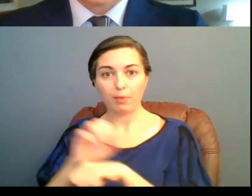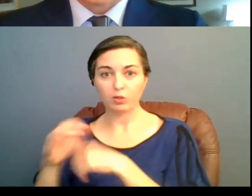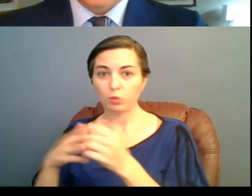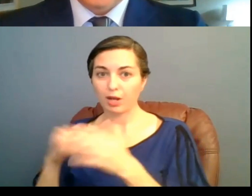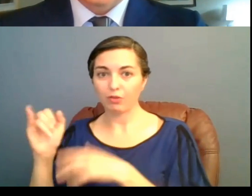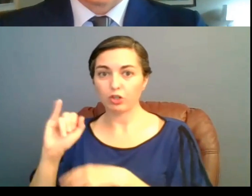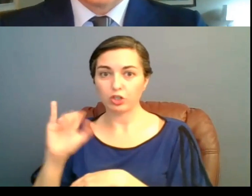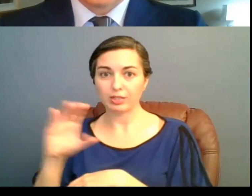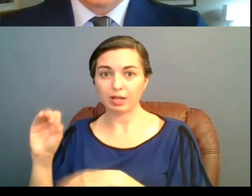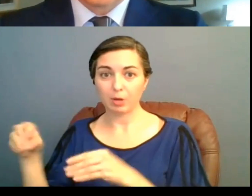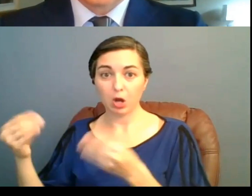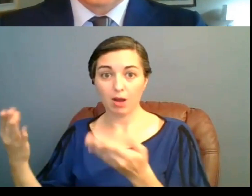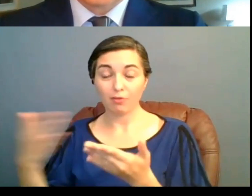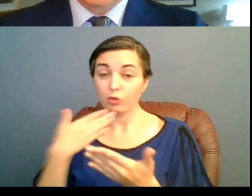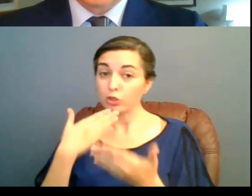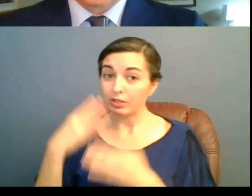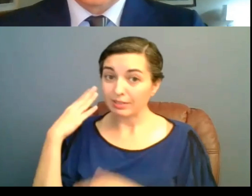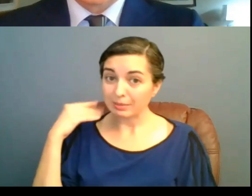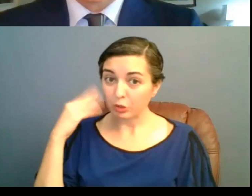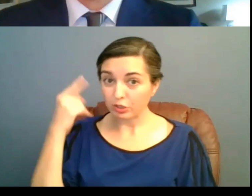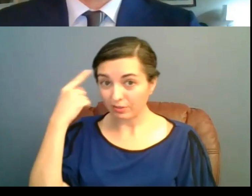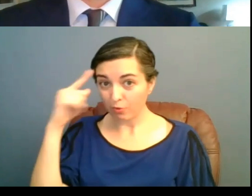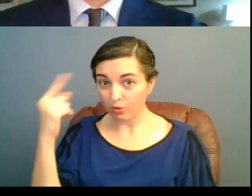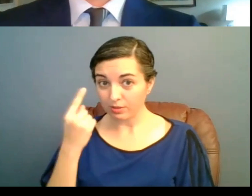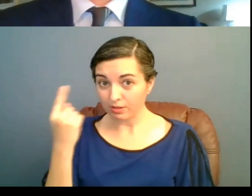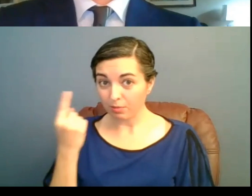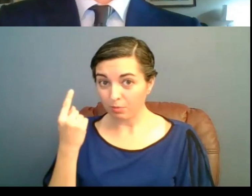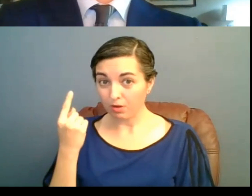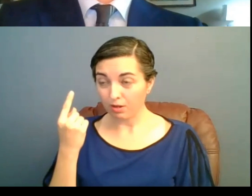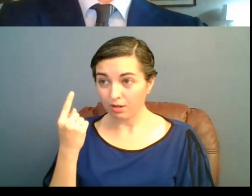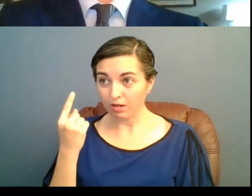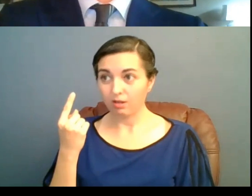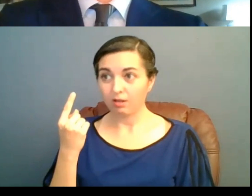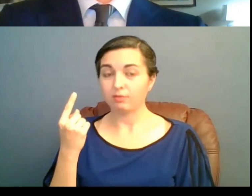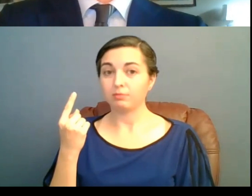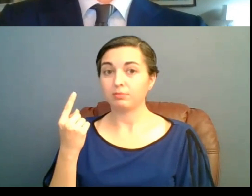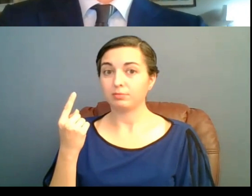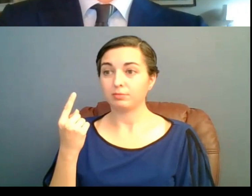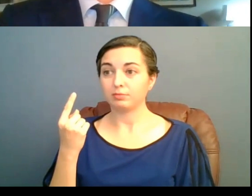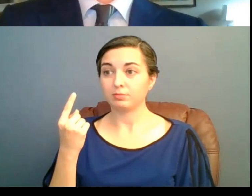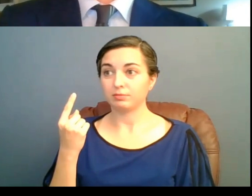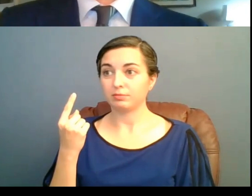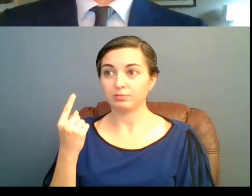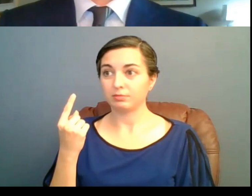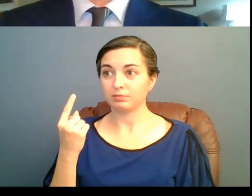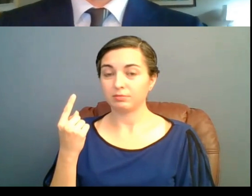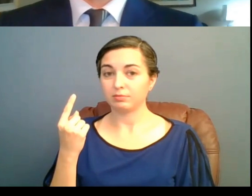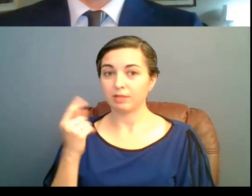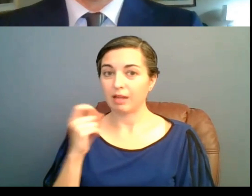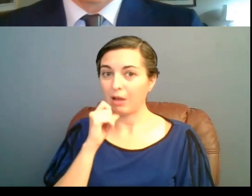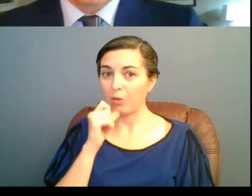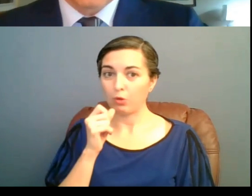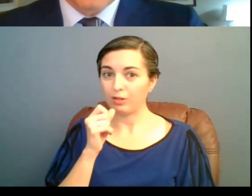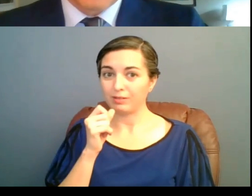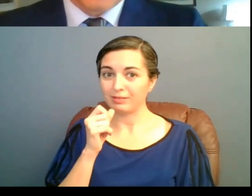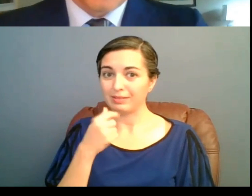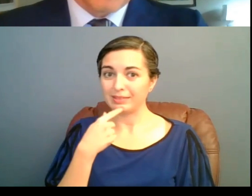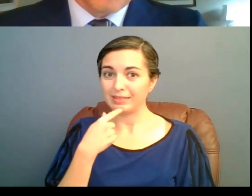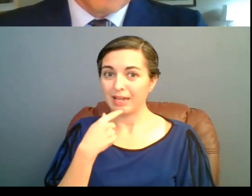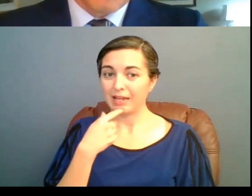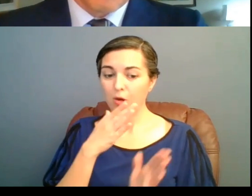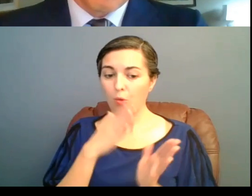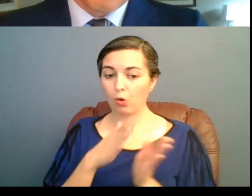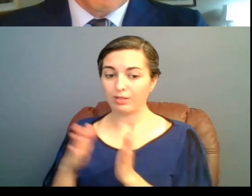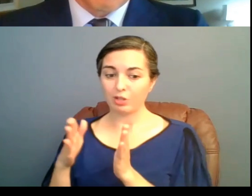So it was a really good experience for someone who I would not call like organization and attention to detail my strengths. I'm more of